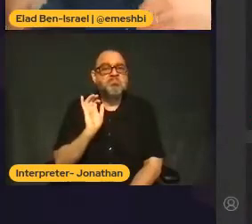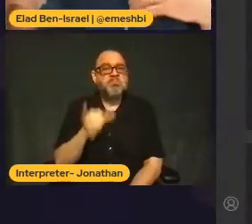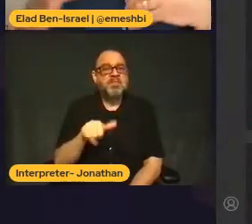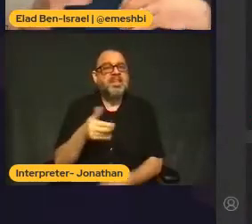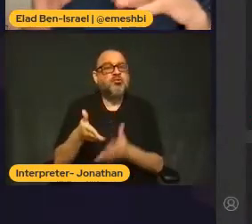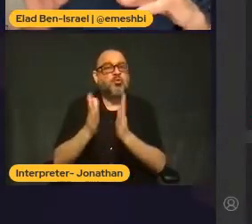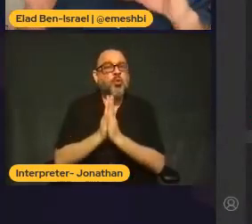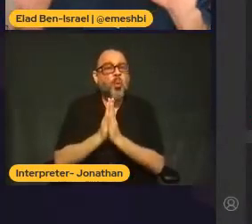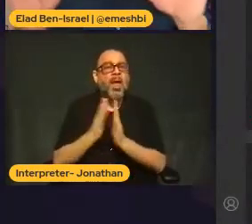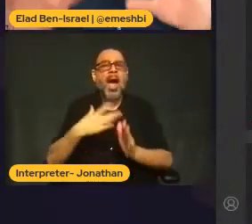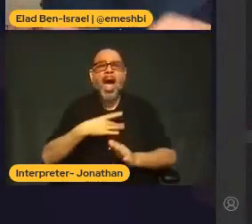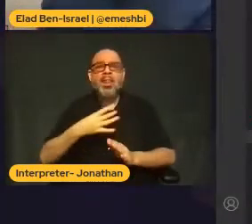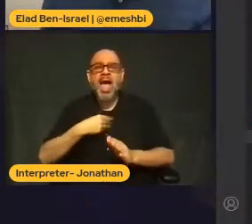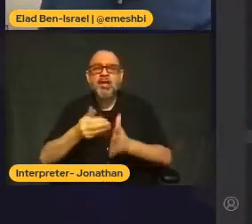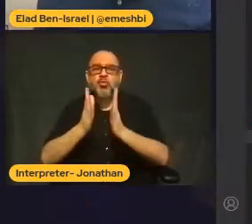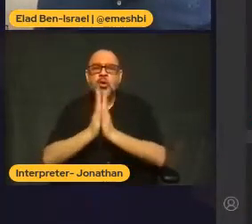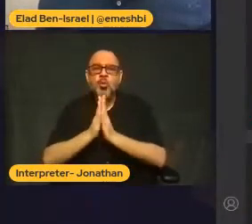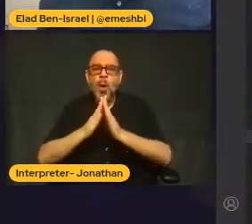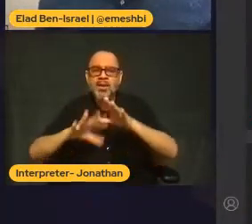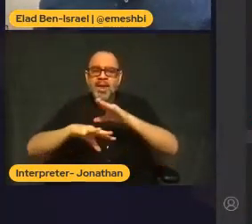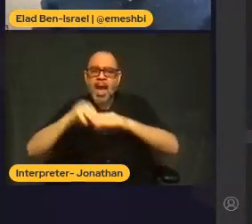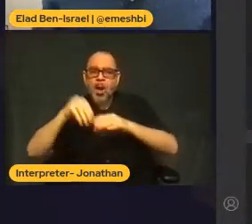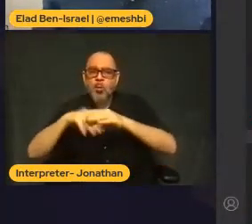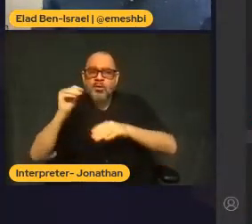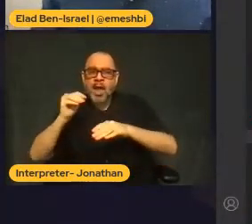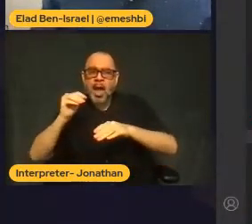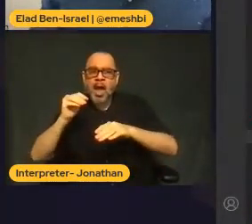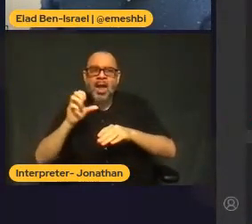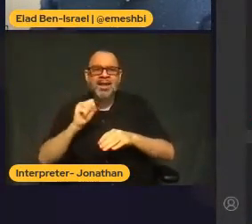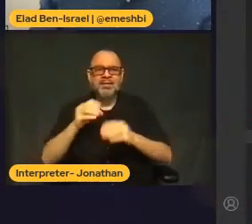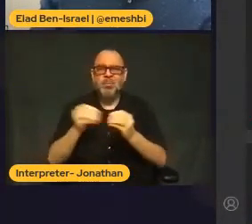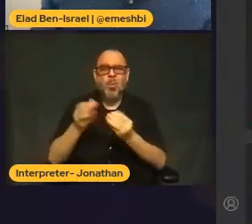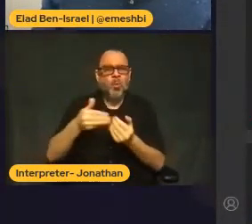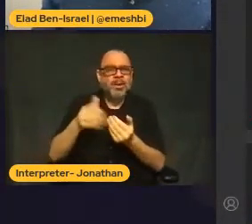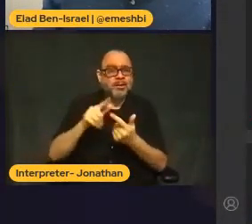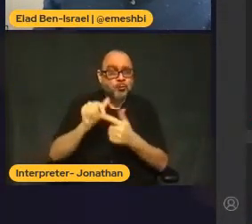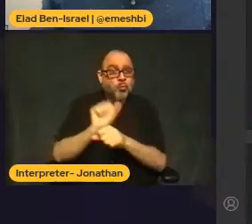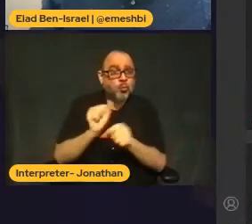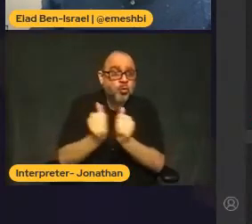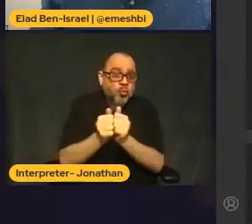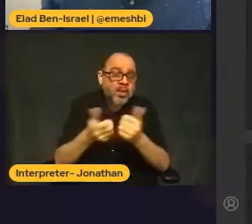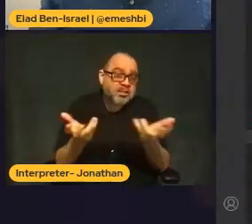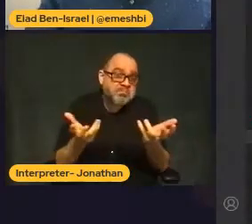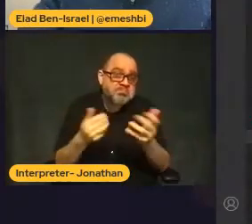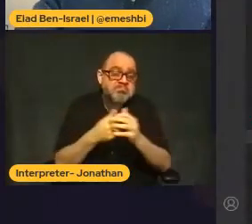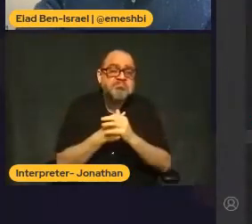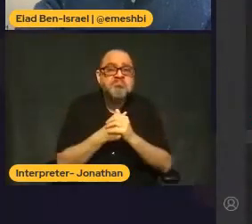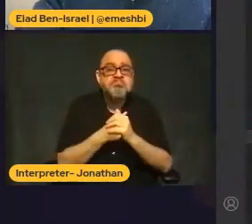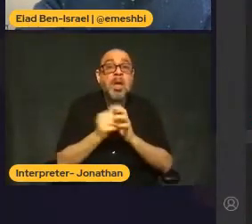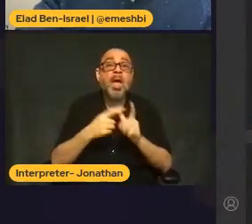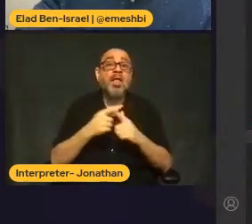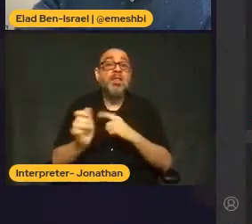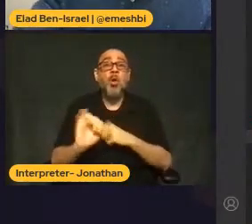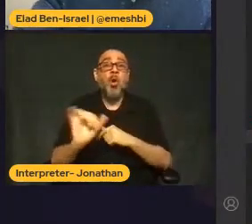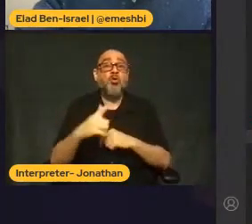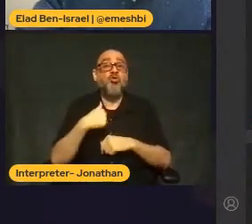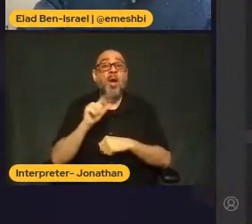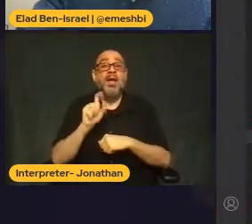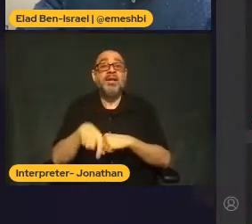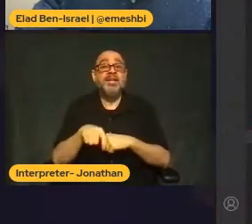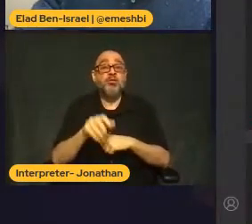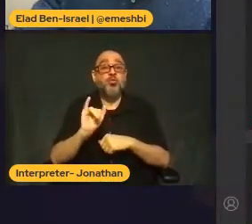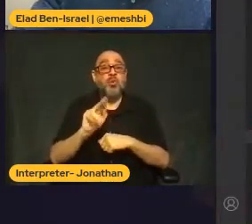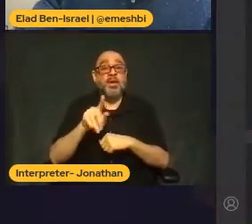request outside so I can like so it's easier to work with. Oh, and I also need to import the model